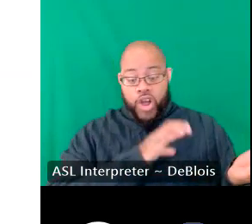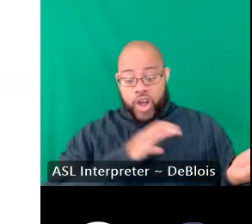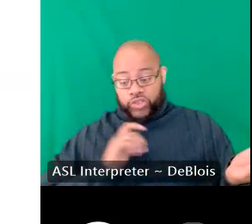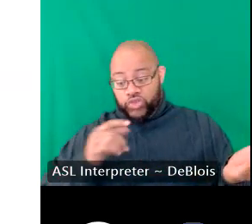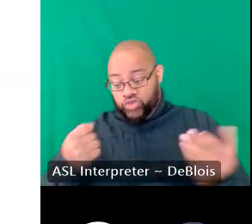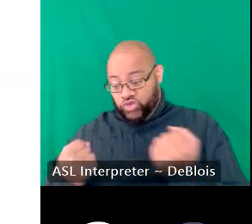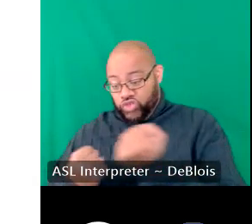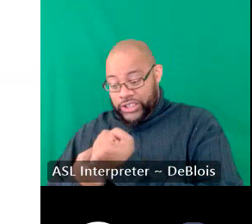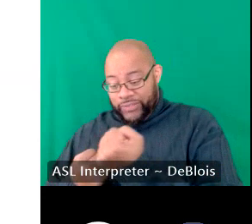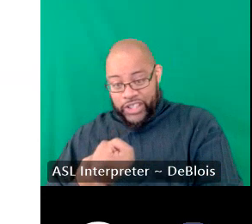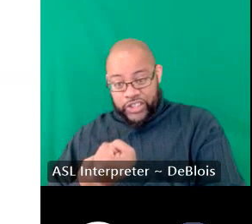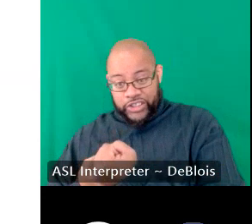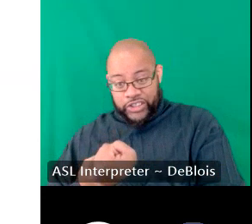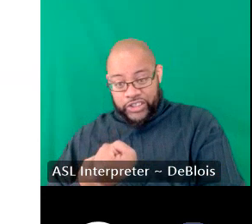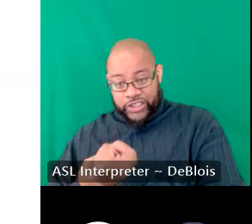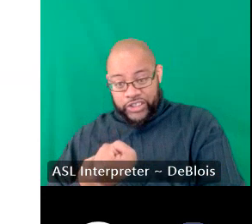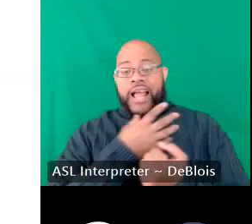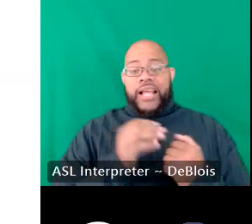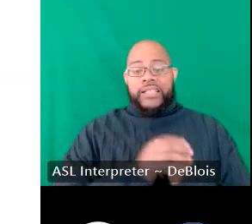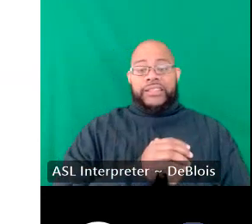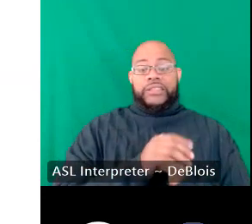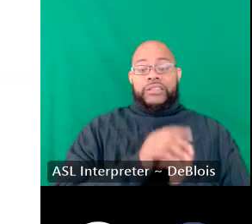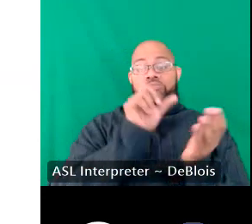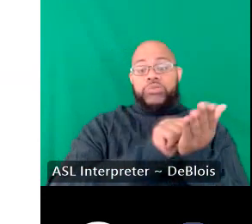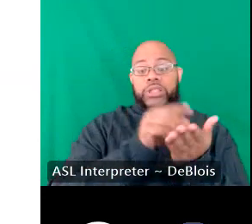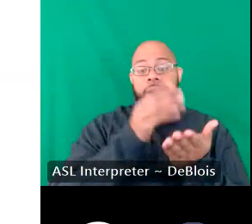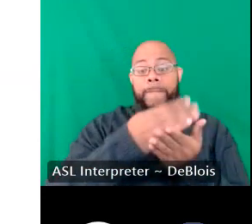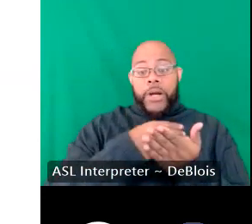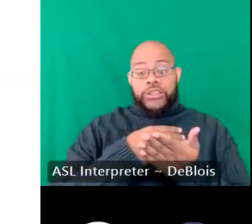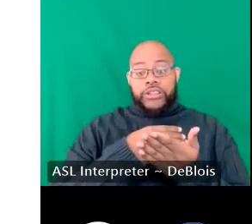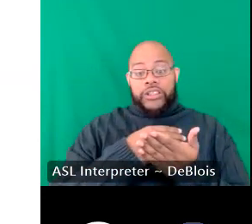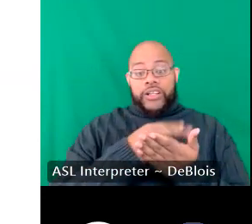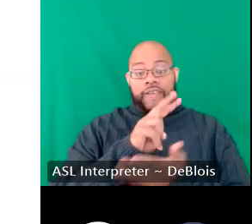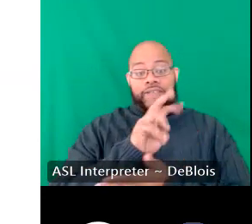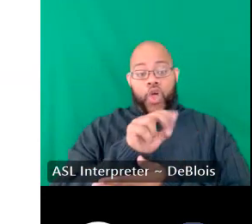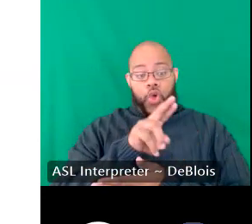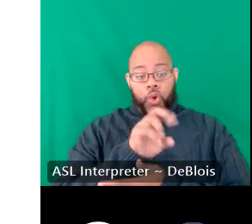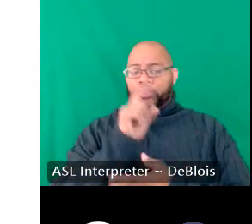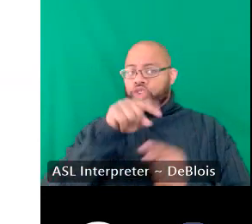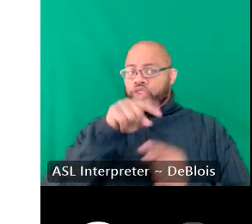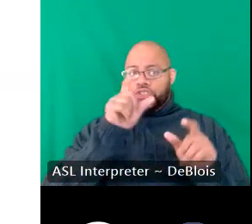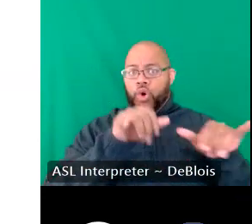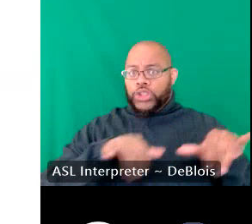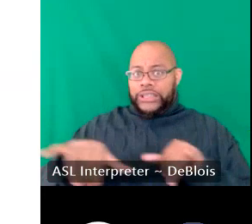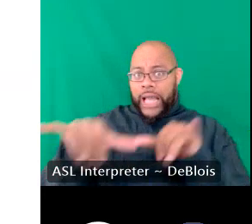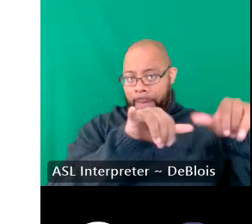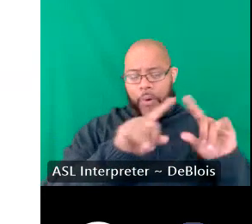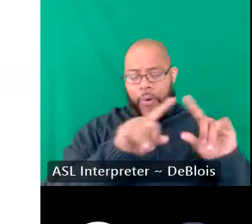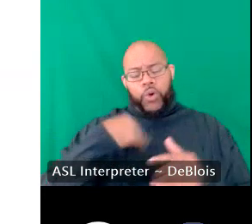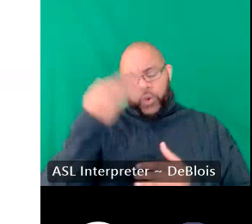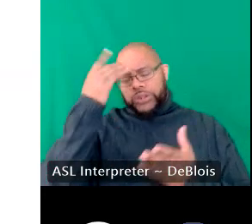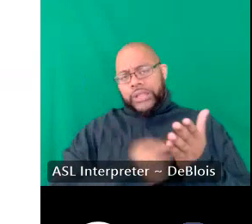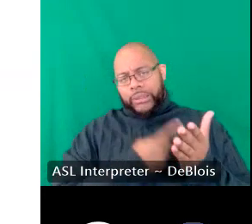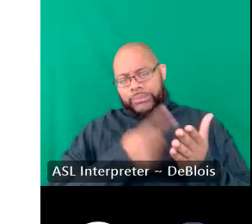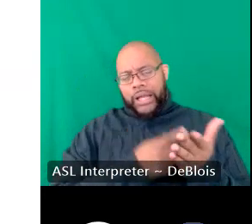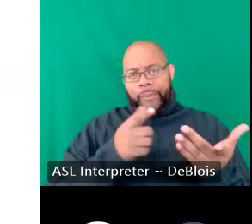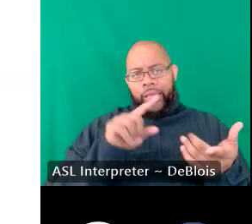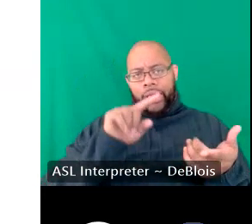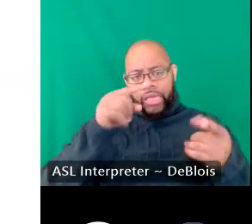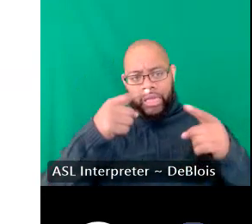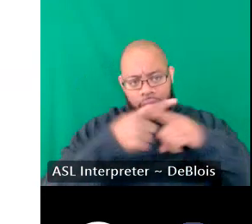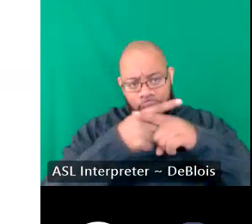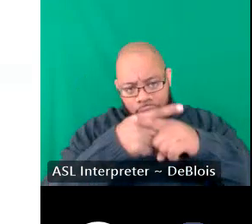justification and the printed budget volumes, first of all, there shouldn't be a difference, but we all know life happens and sometimes that